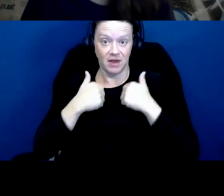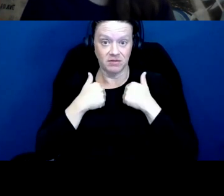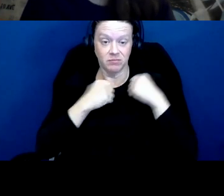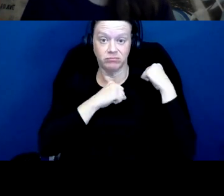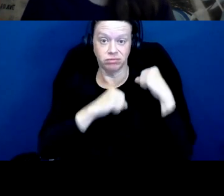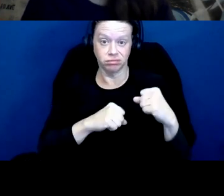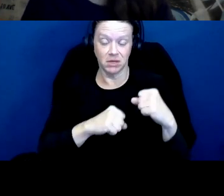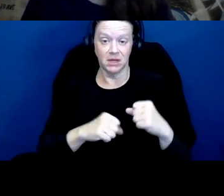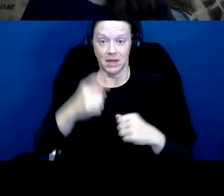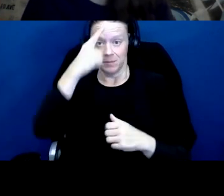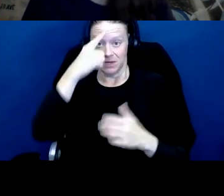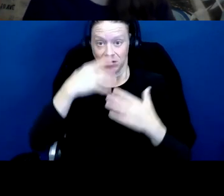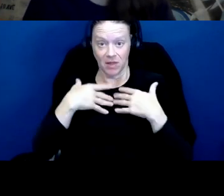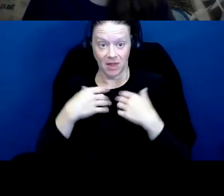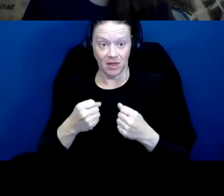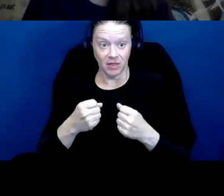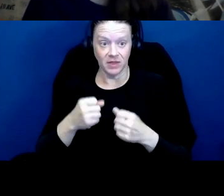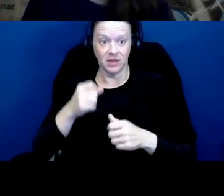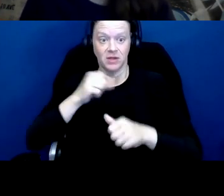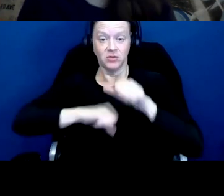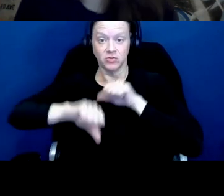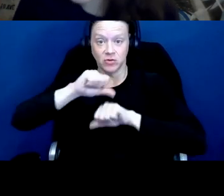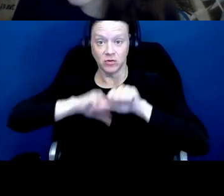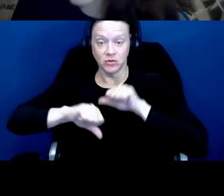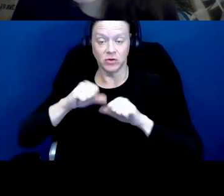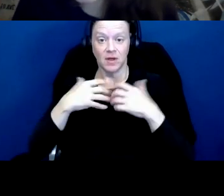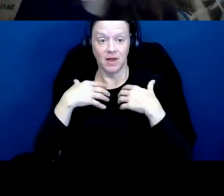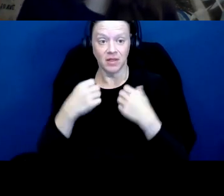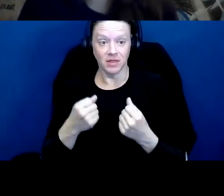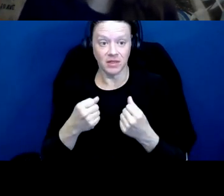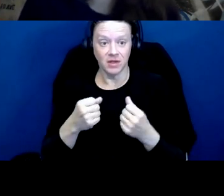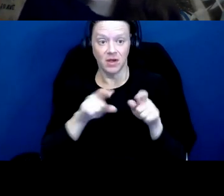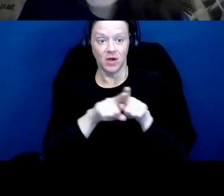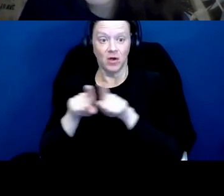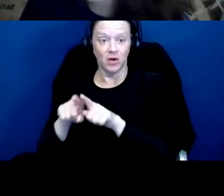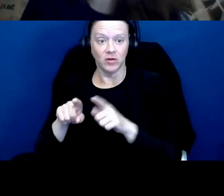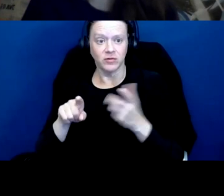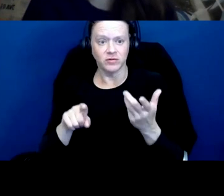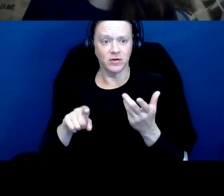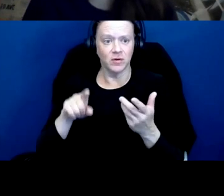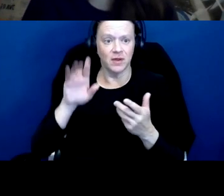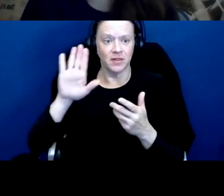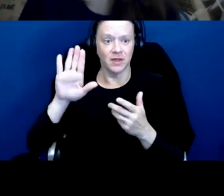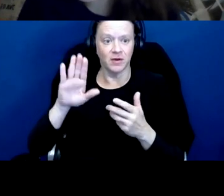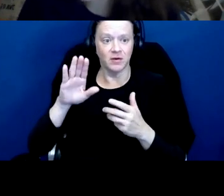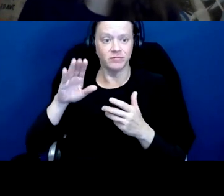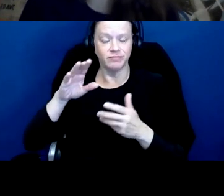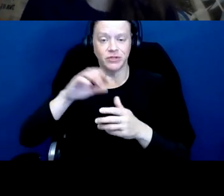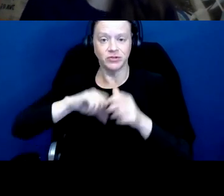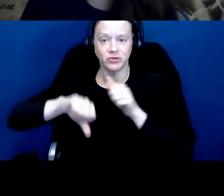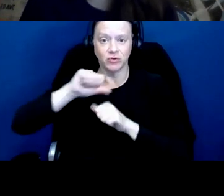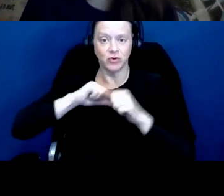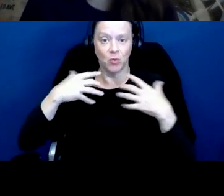their social well-being, their development, their educational experience, which is particularly important for our children